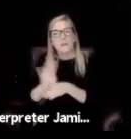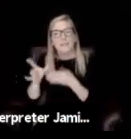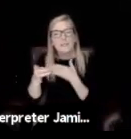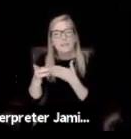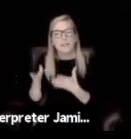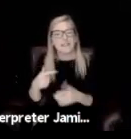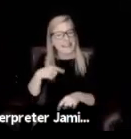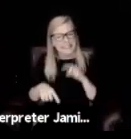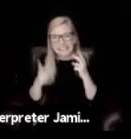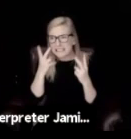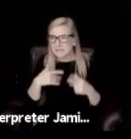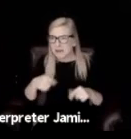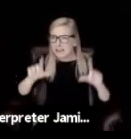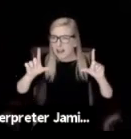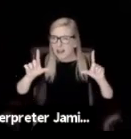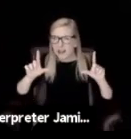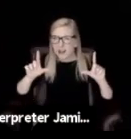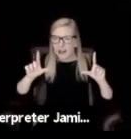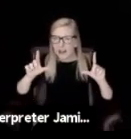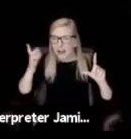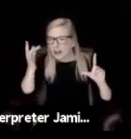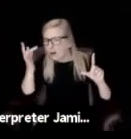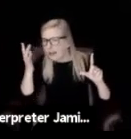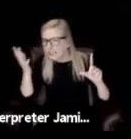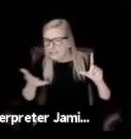my slides, you all, because of the